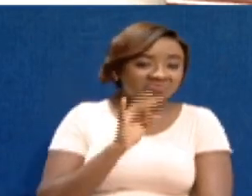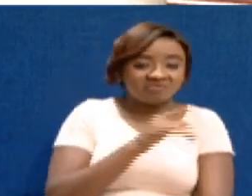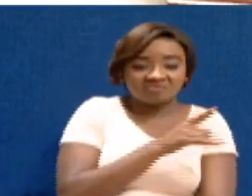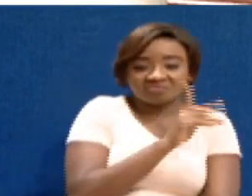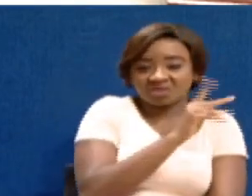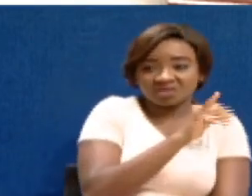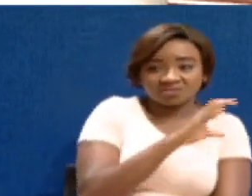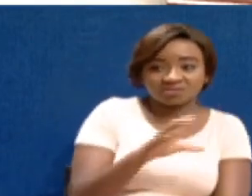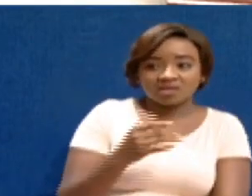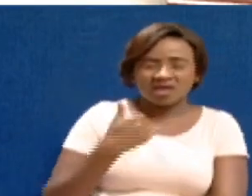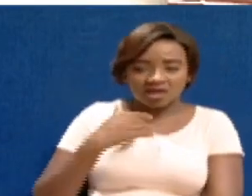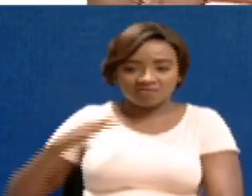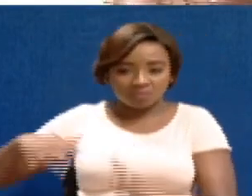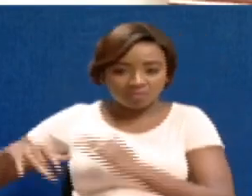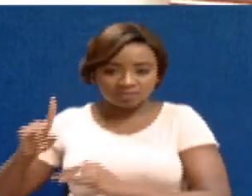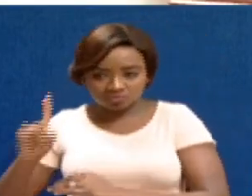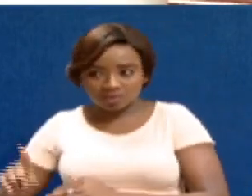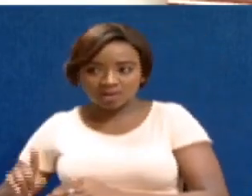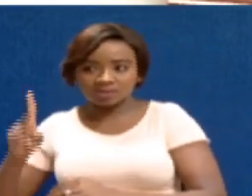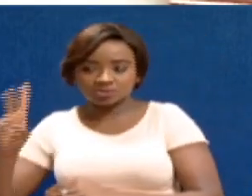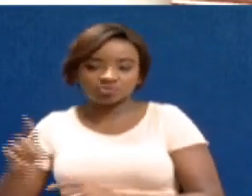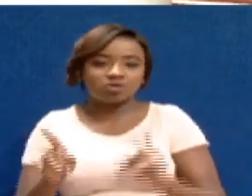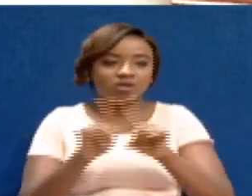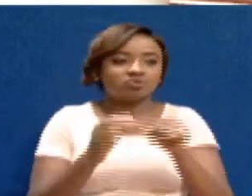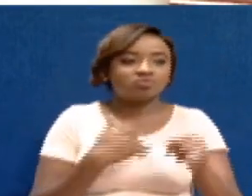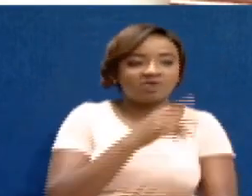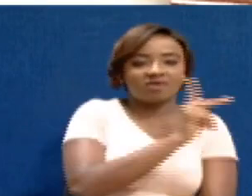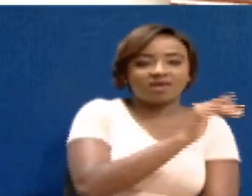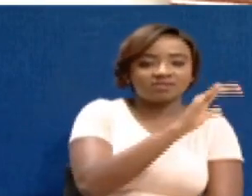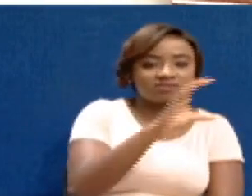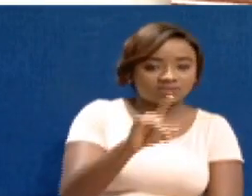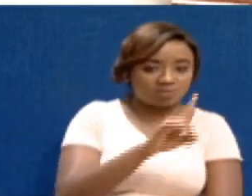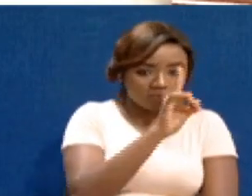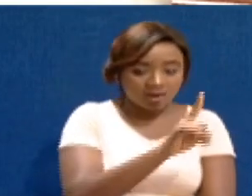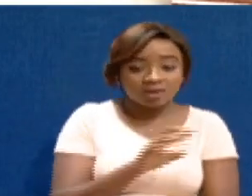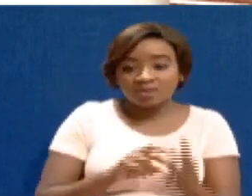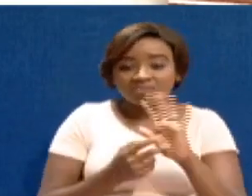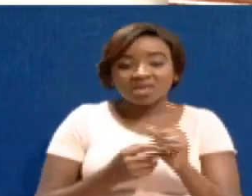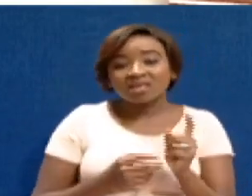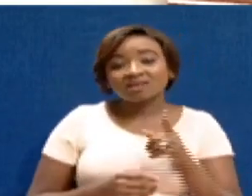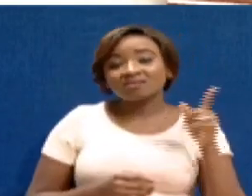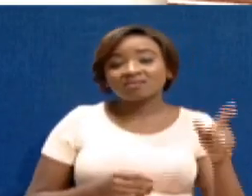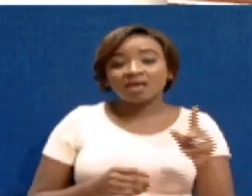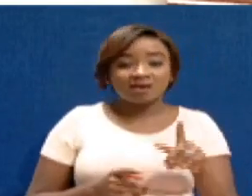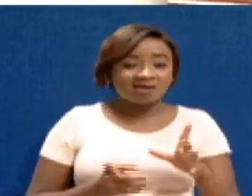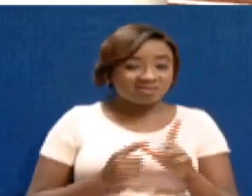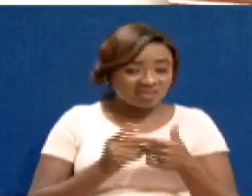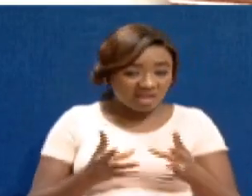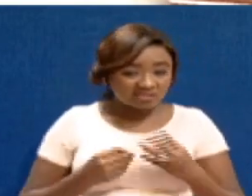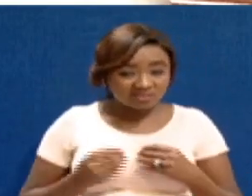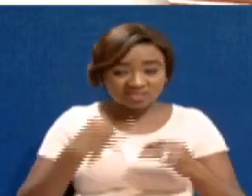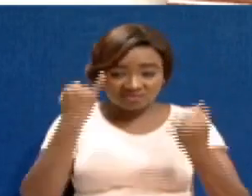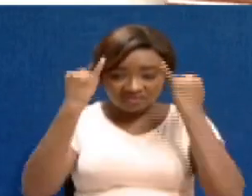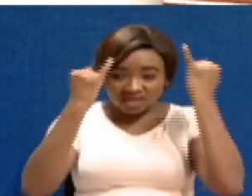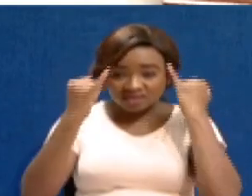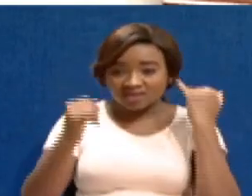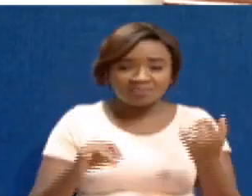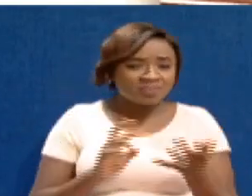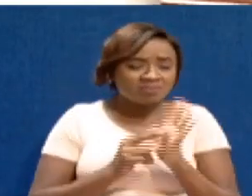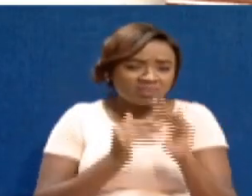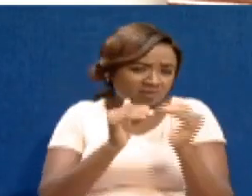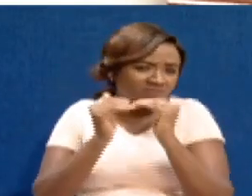saying that you want us to to give input, when was I supposed to give input? When you only gazetted it, that is when now it